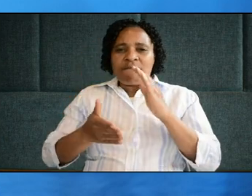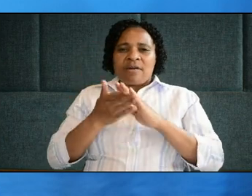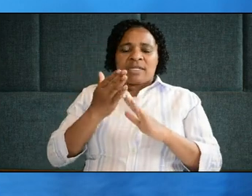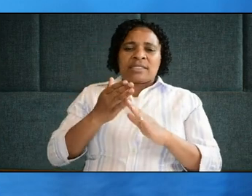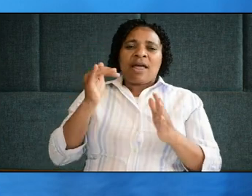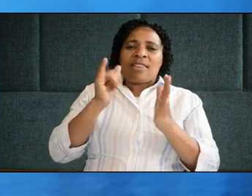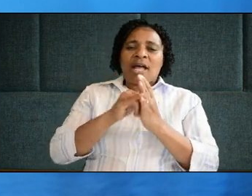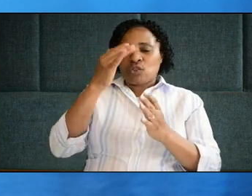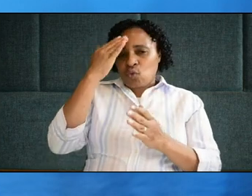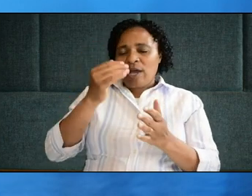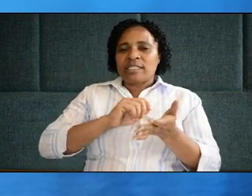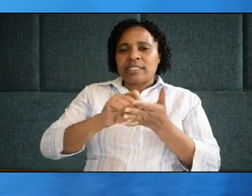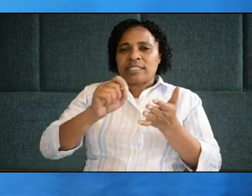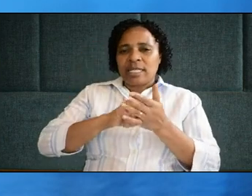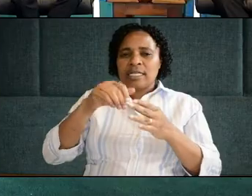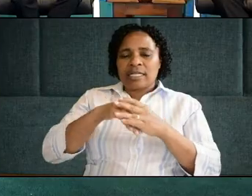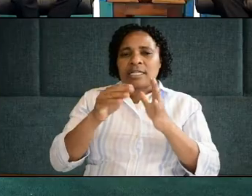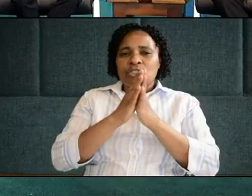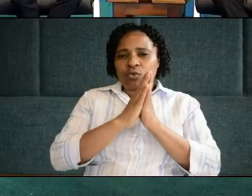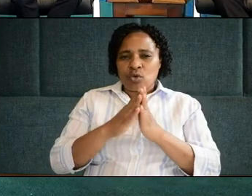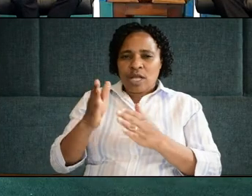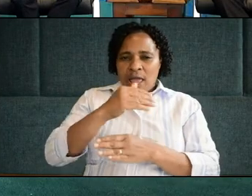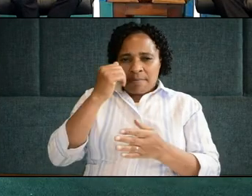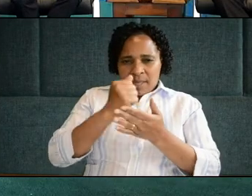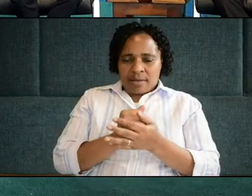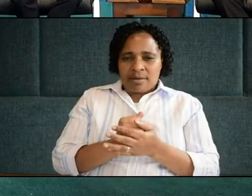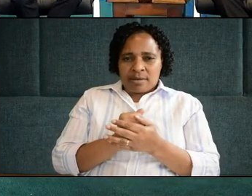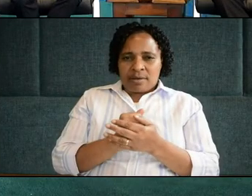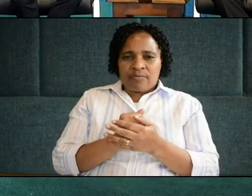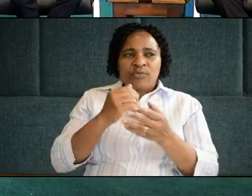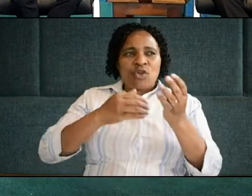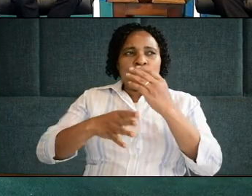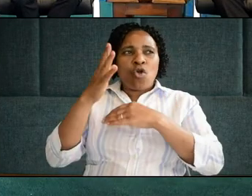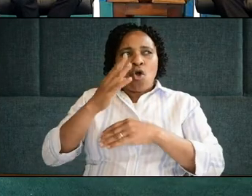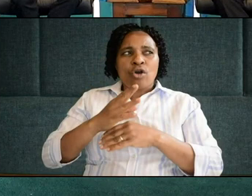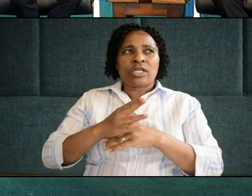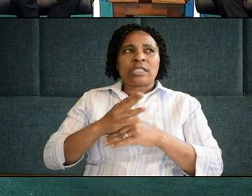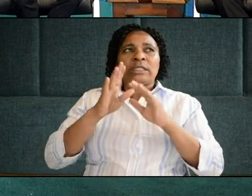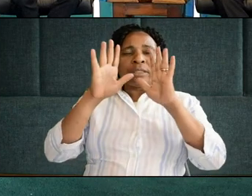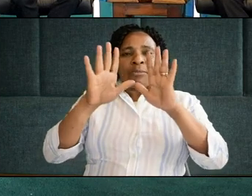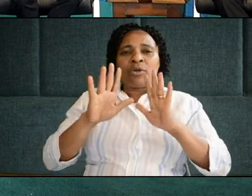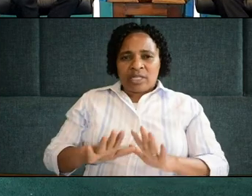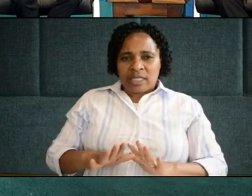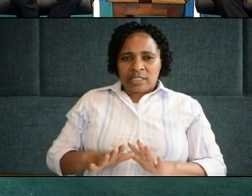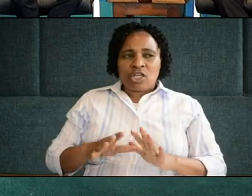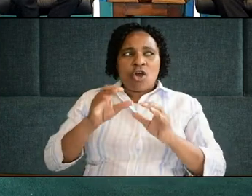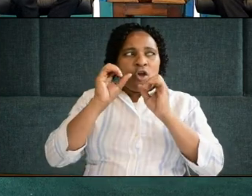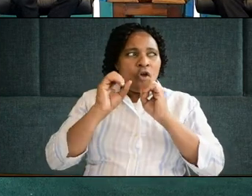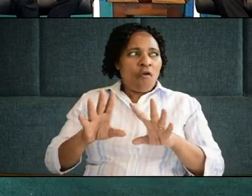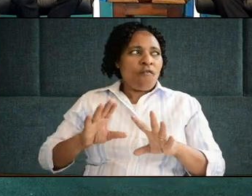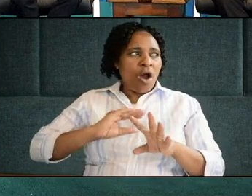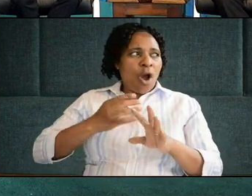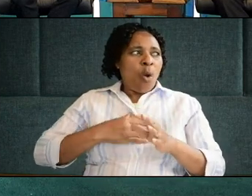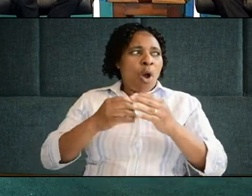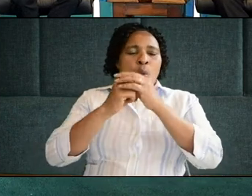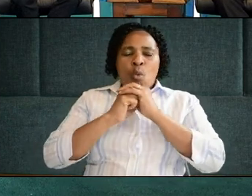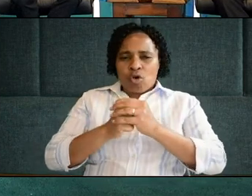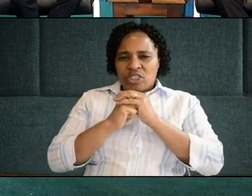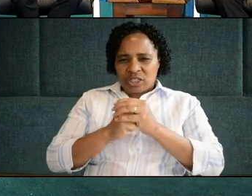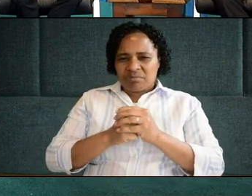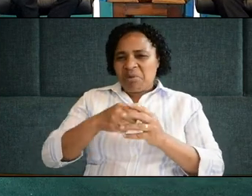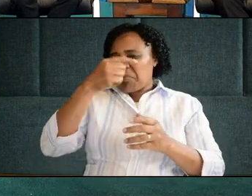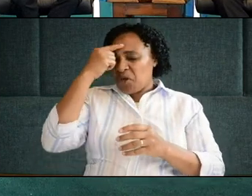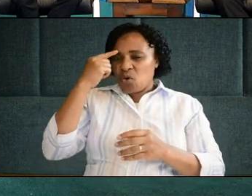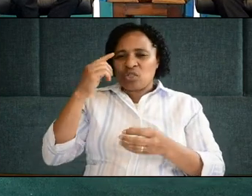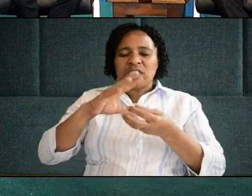it is written in stone. Amen, amen. God is worthy of our worship because